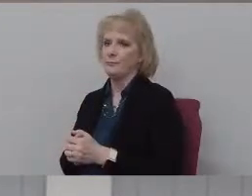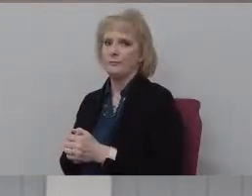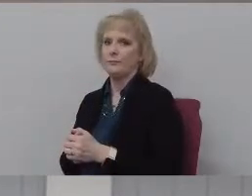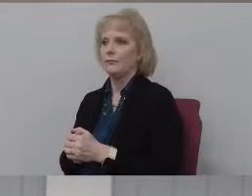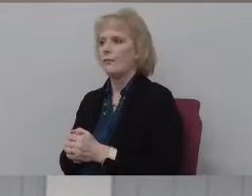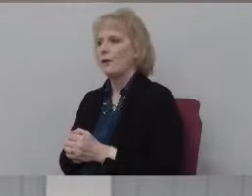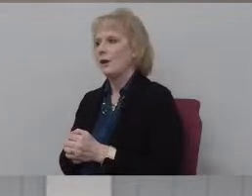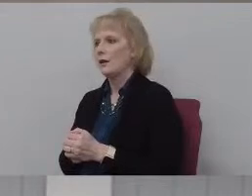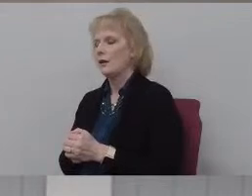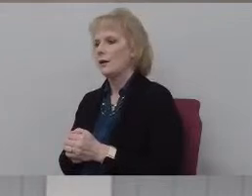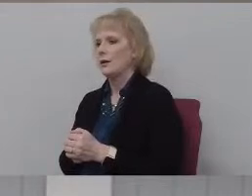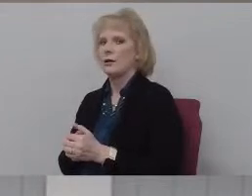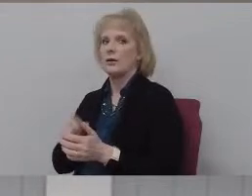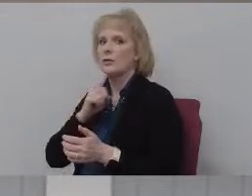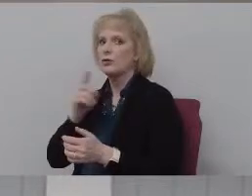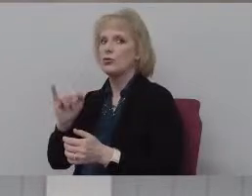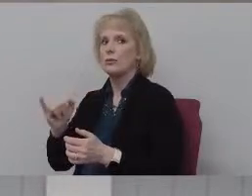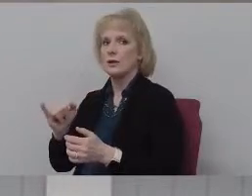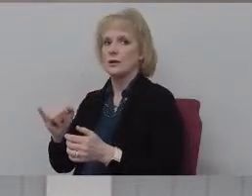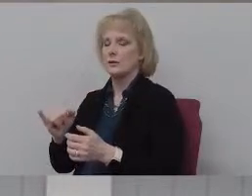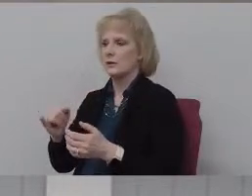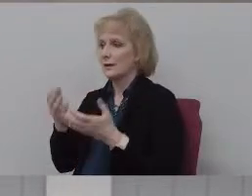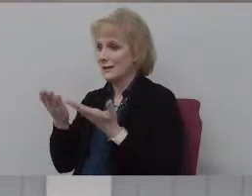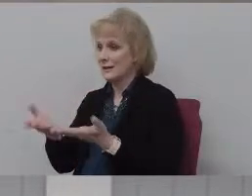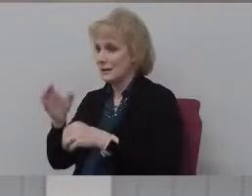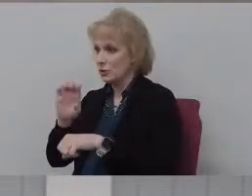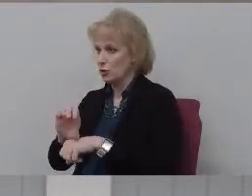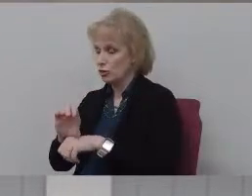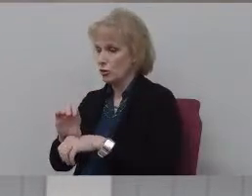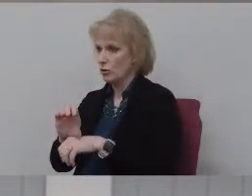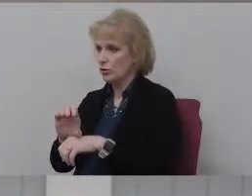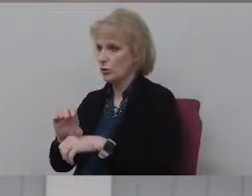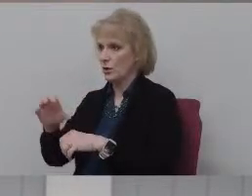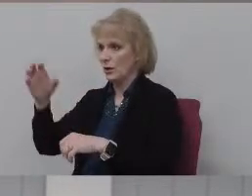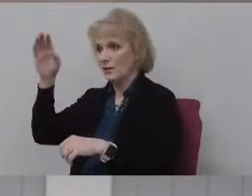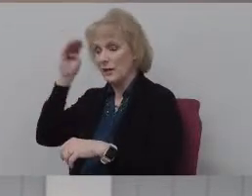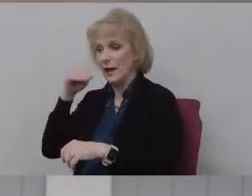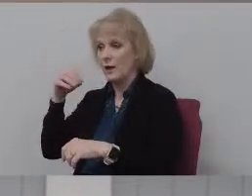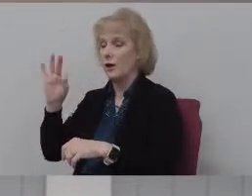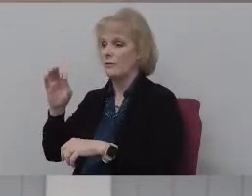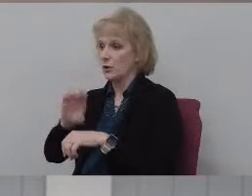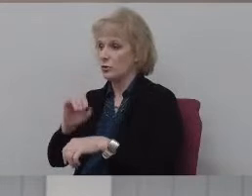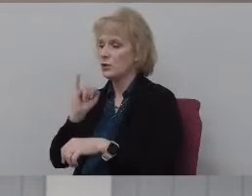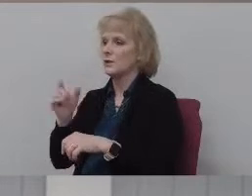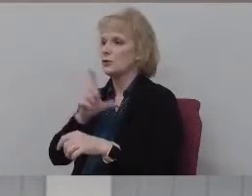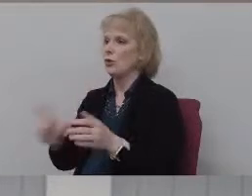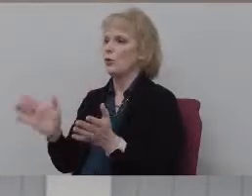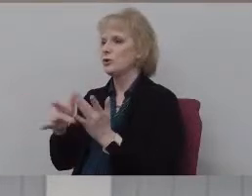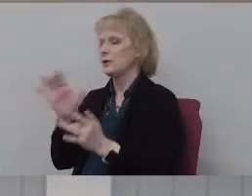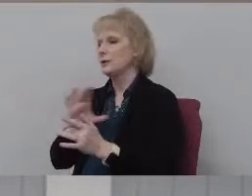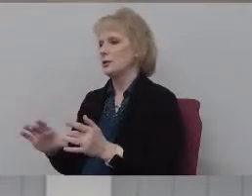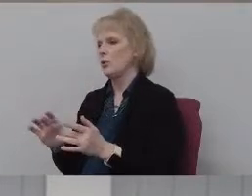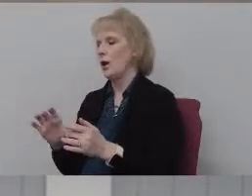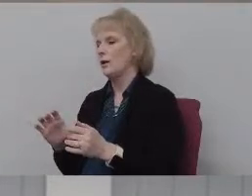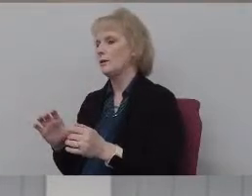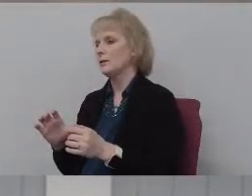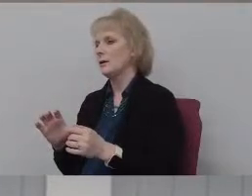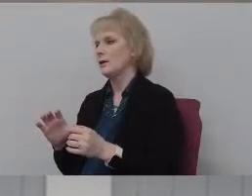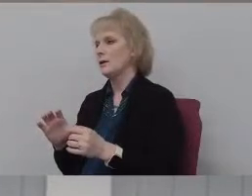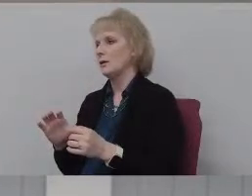all I want to, but the truth of the matter is this church, the head of this church is the Lord Jesus Christ.